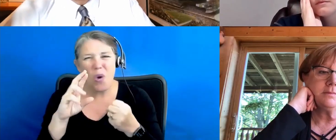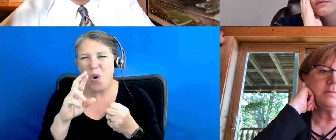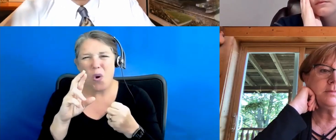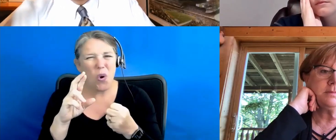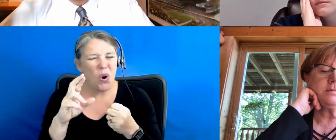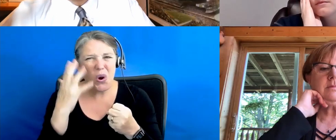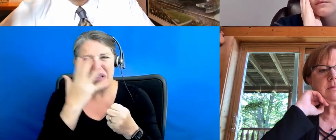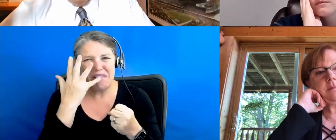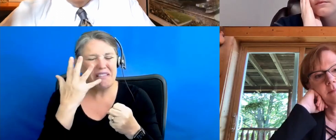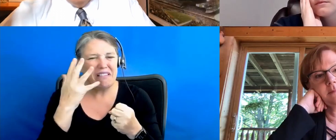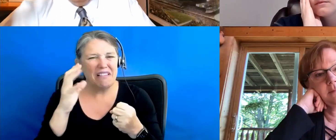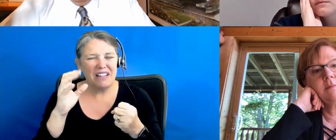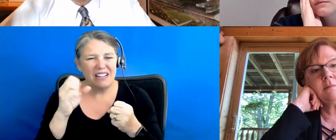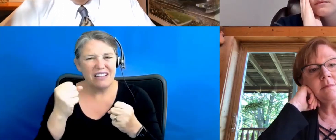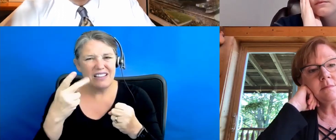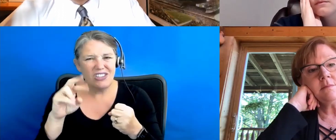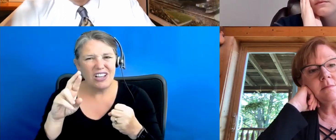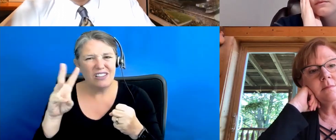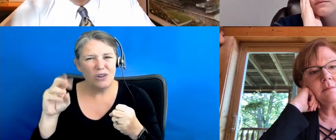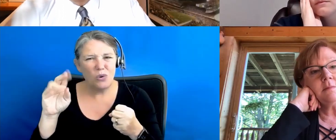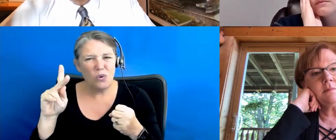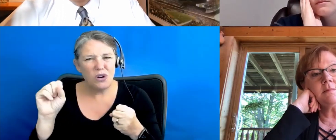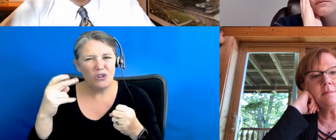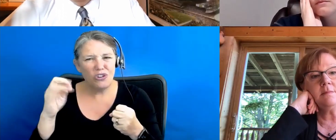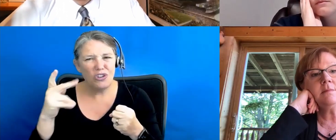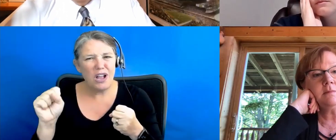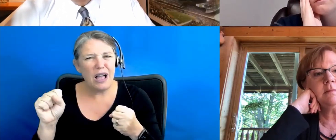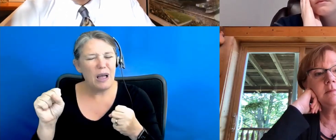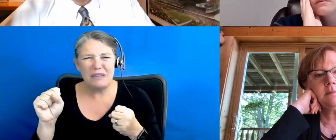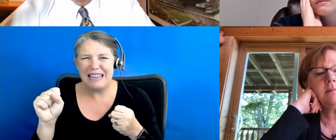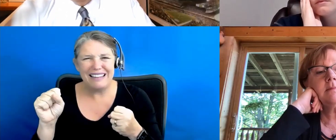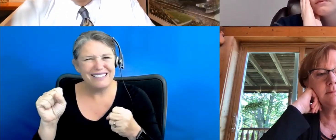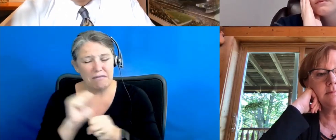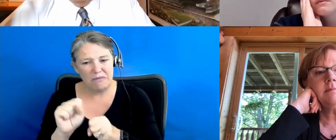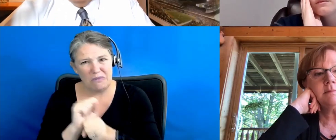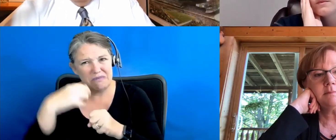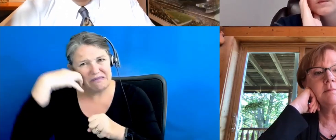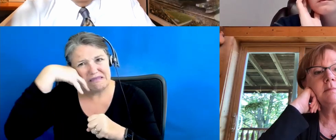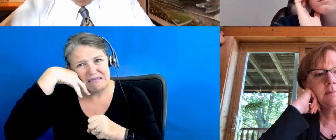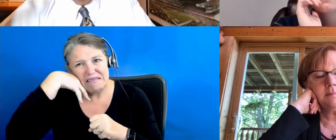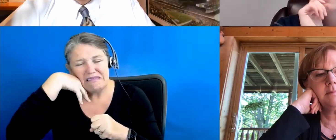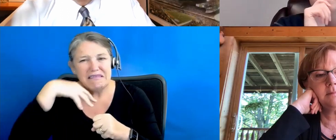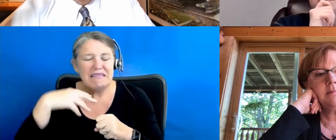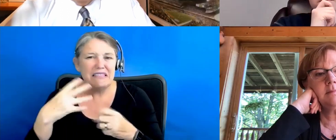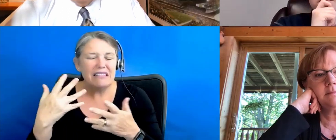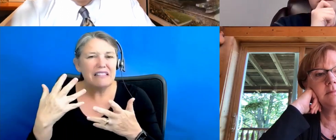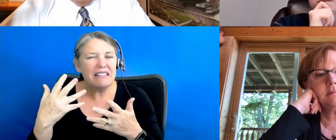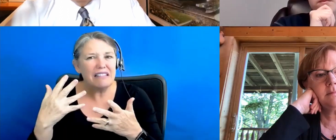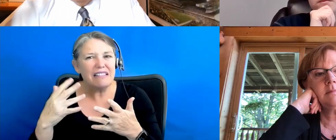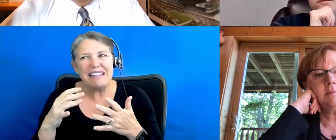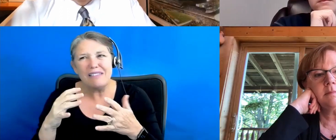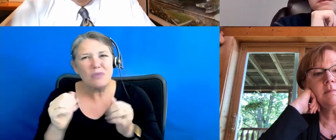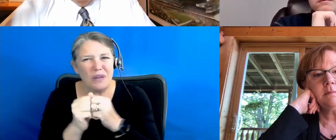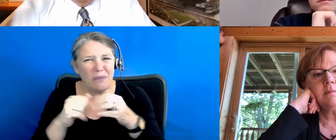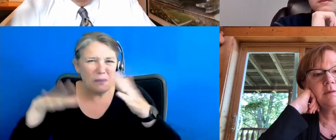workshops that really keep people entrapped and receiving the sub-minimum wage that I mentioned previously. So there's significant amount of